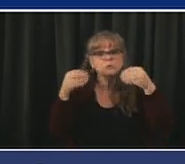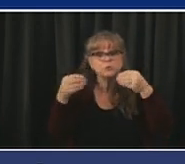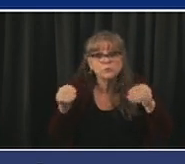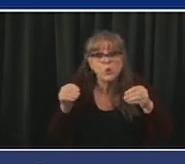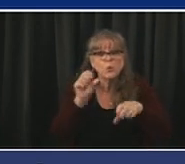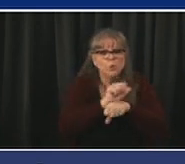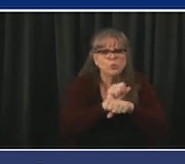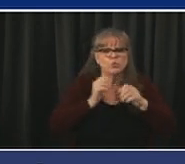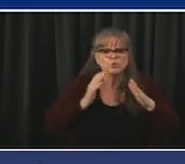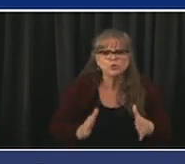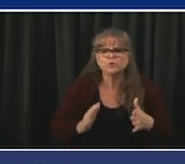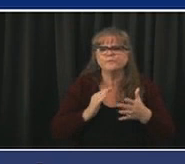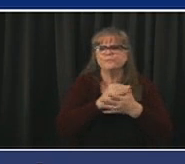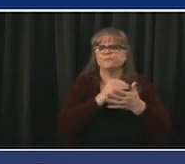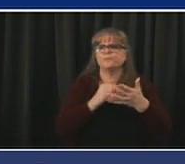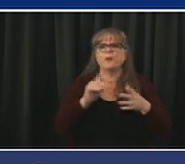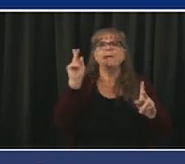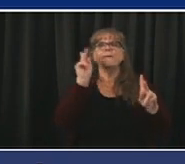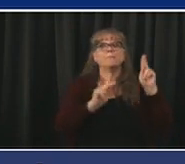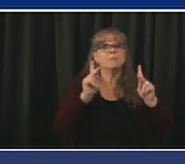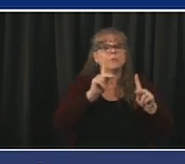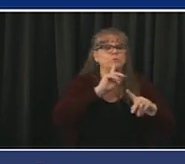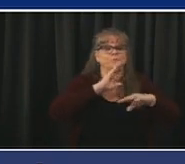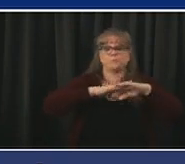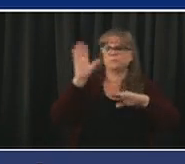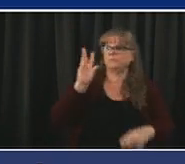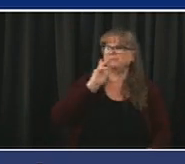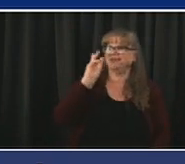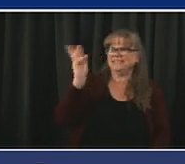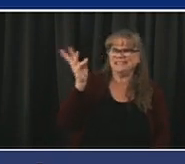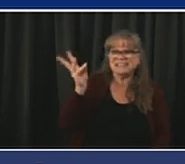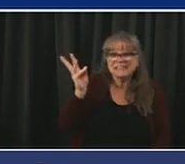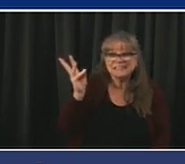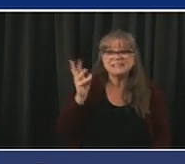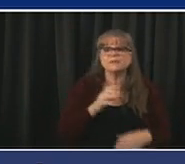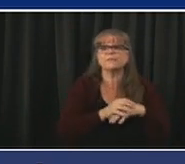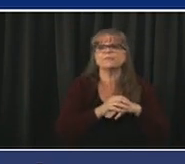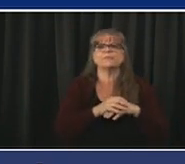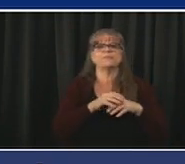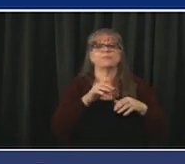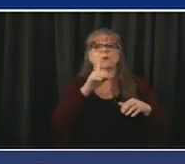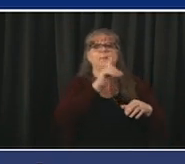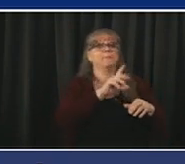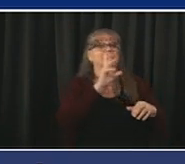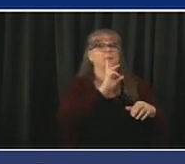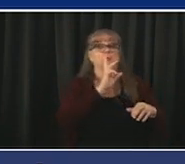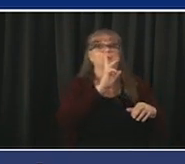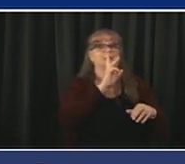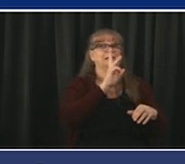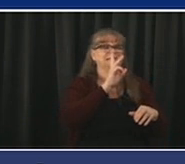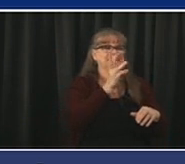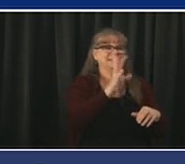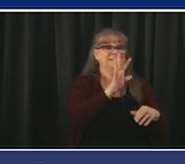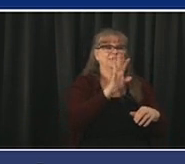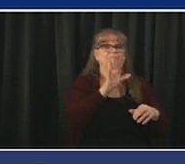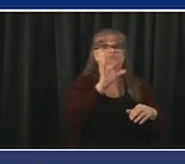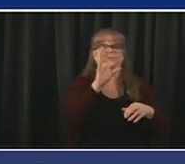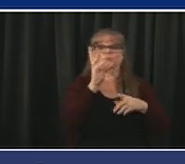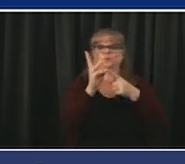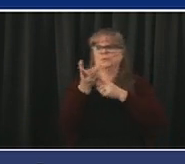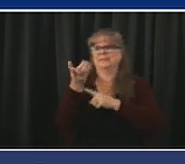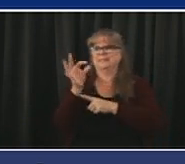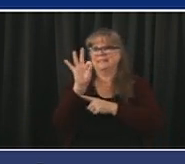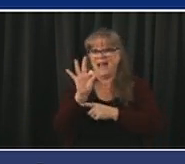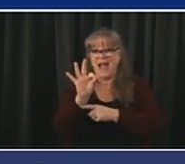over, and Coloradans 16 to 59 with 2 or more comorbidities. I will walk you through the comorbidities in a future slide